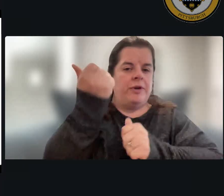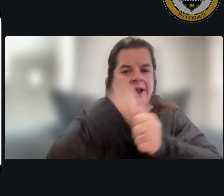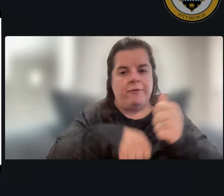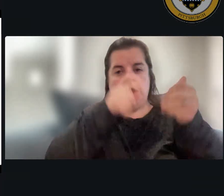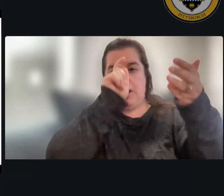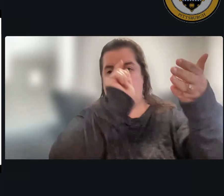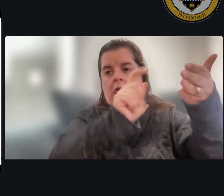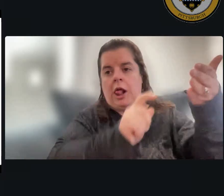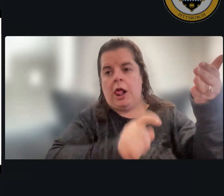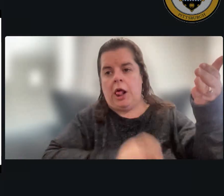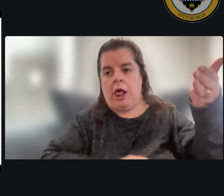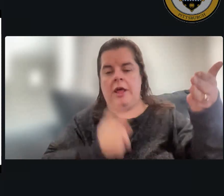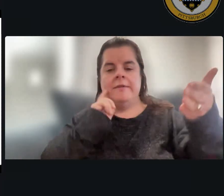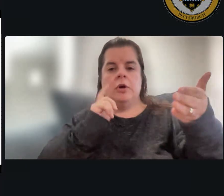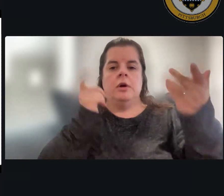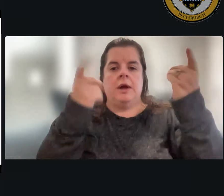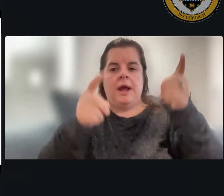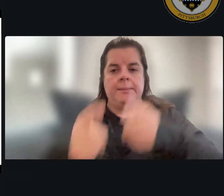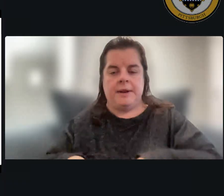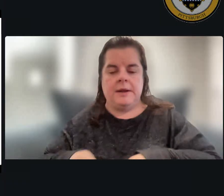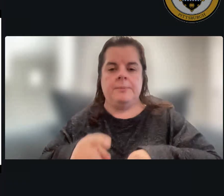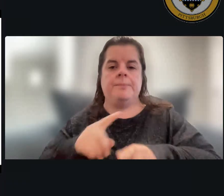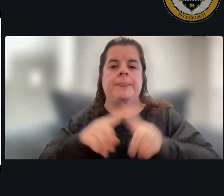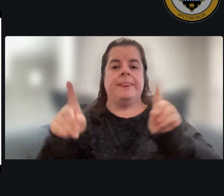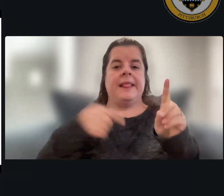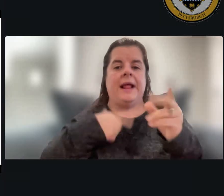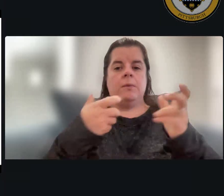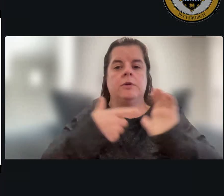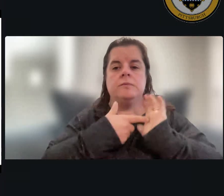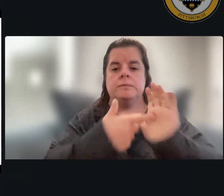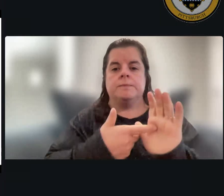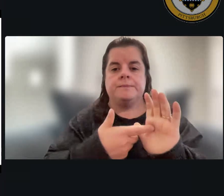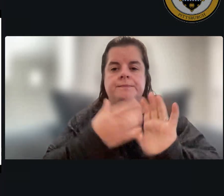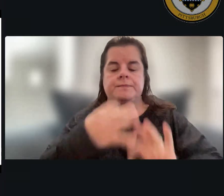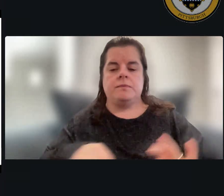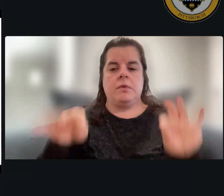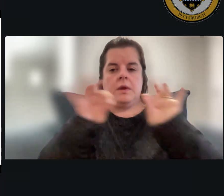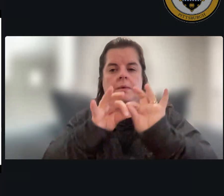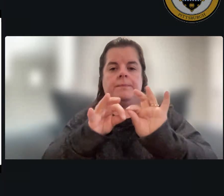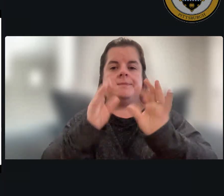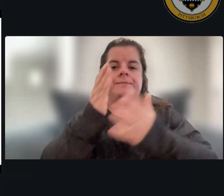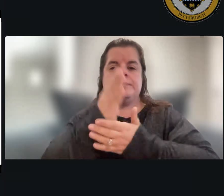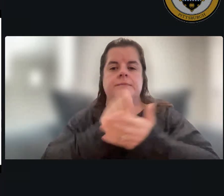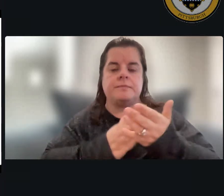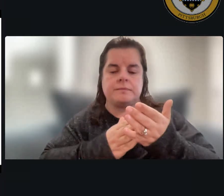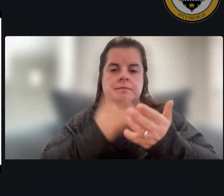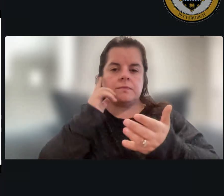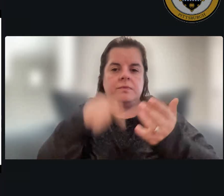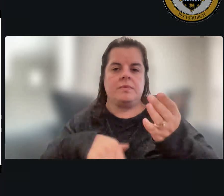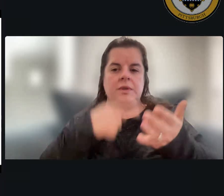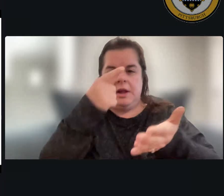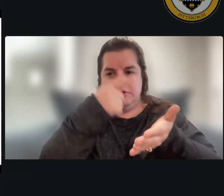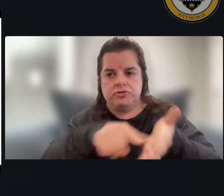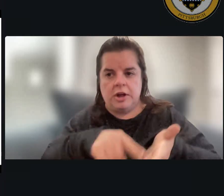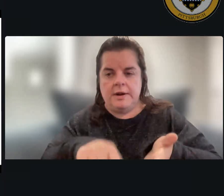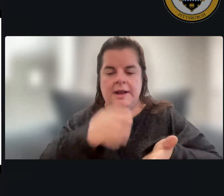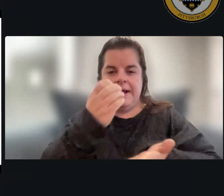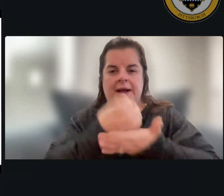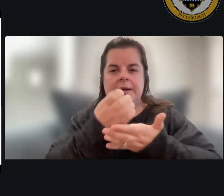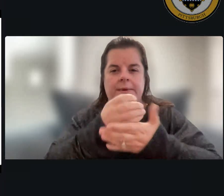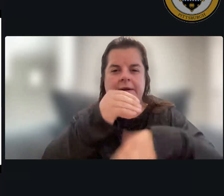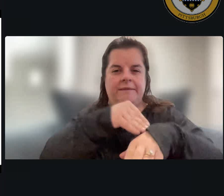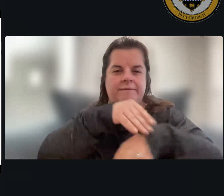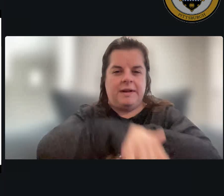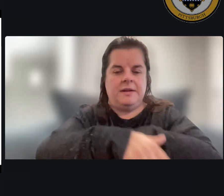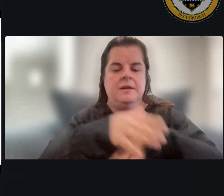of what this will do, but I also want to highlight an important component of this disparity study that is an economic impact